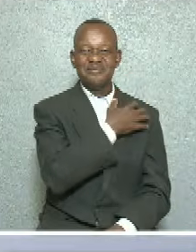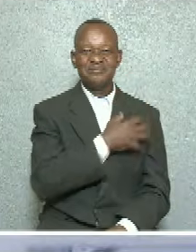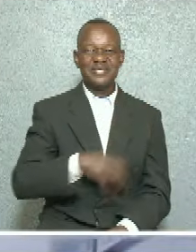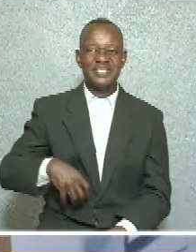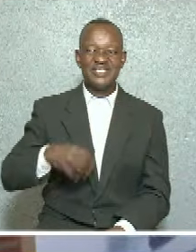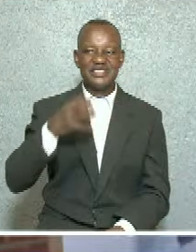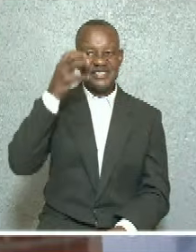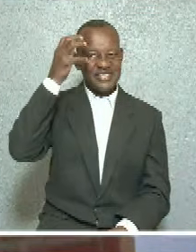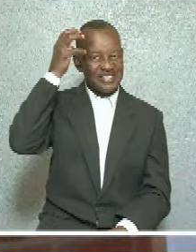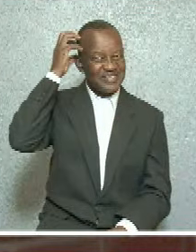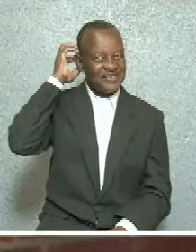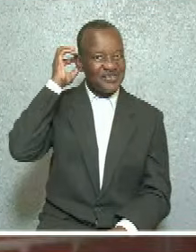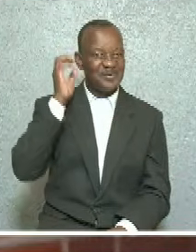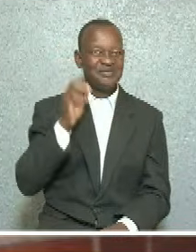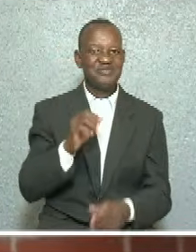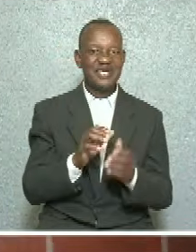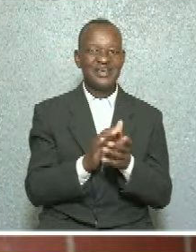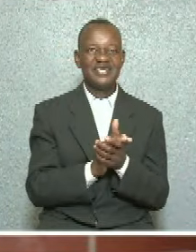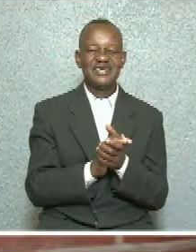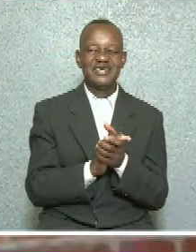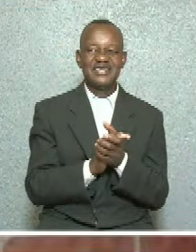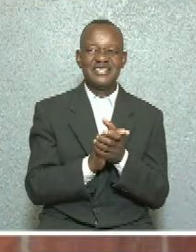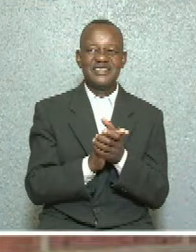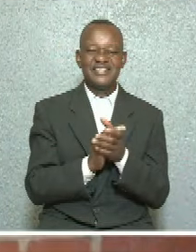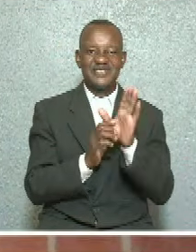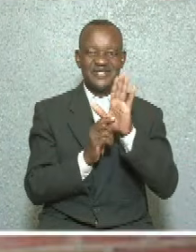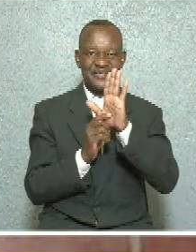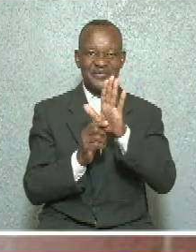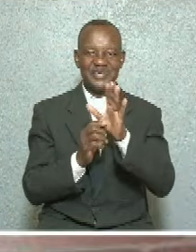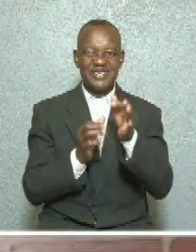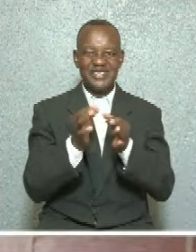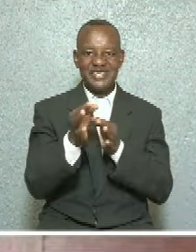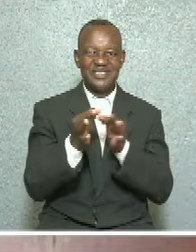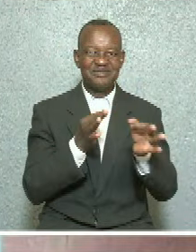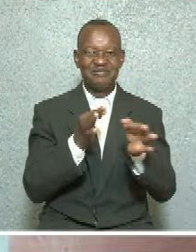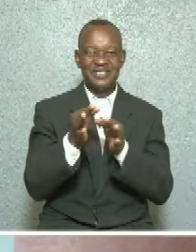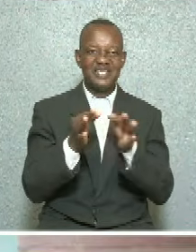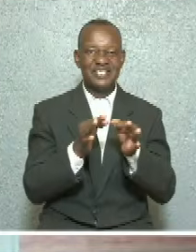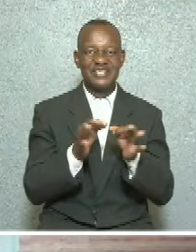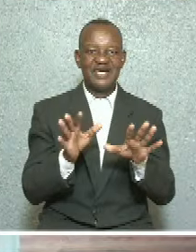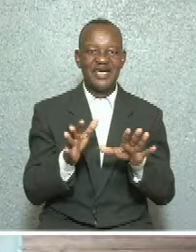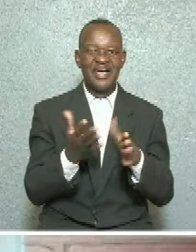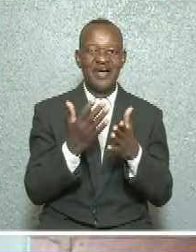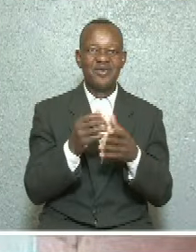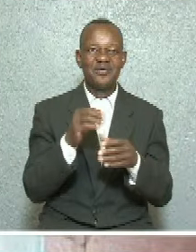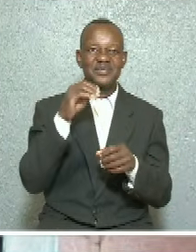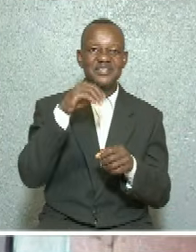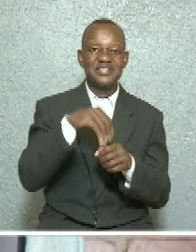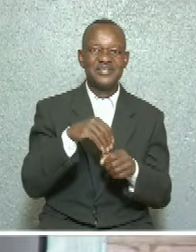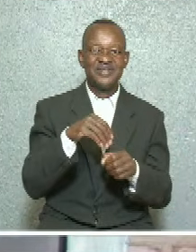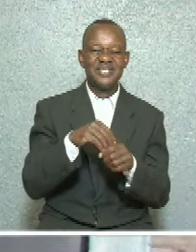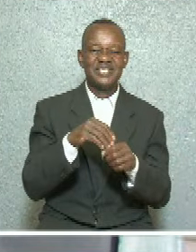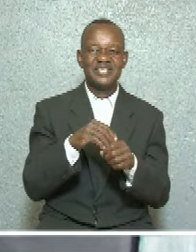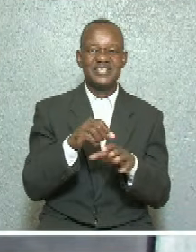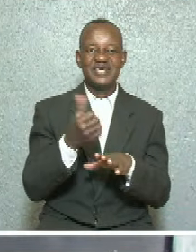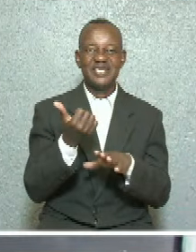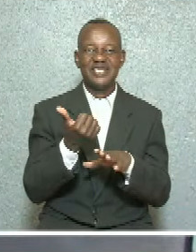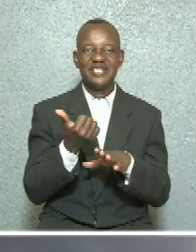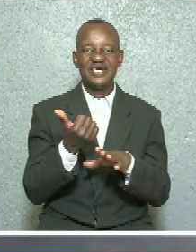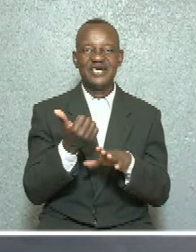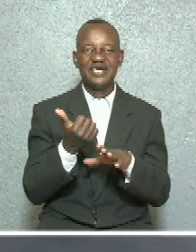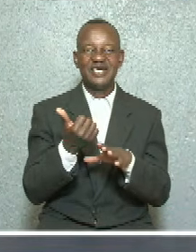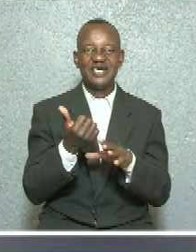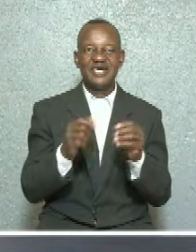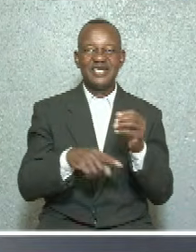fought against other countries to have our independence. And then after that, they proudly lift up our country's